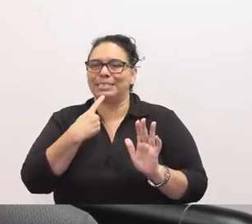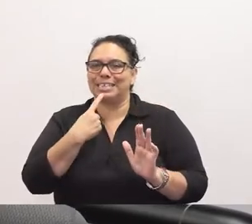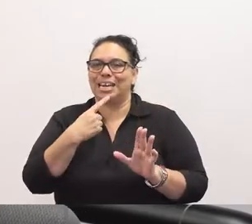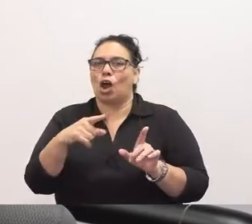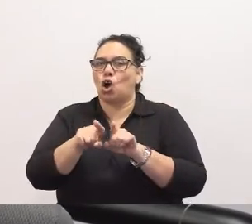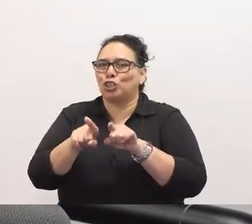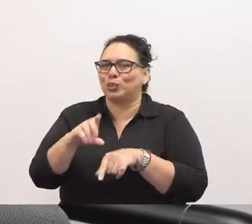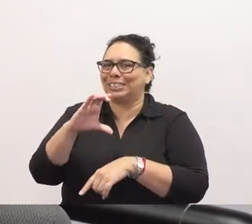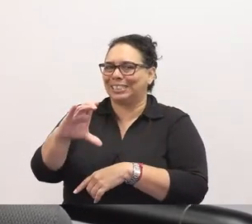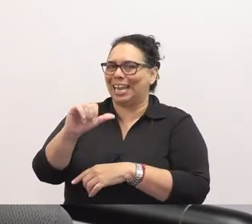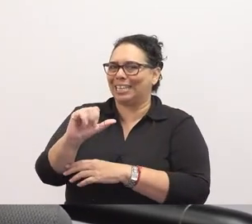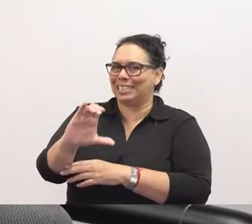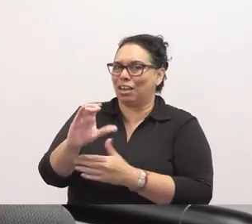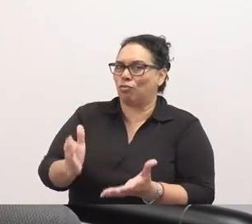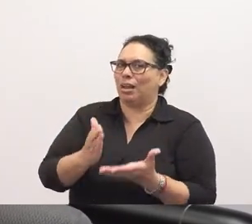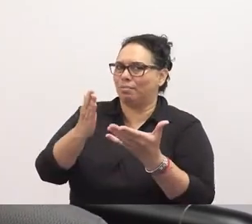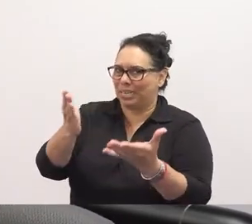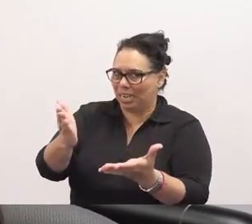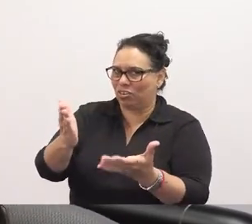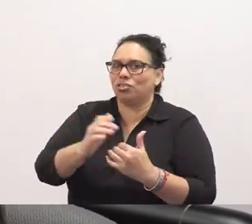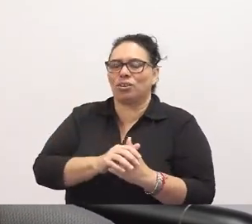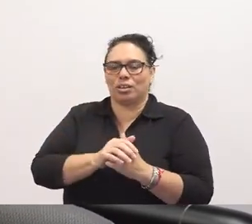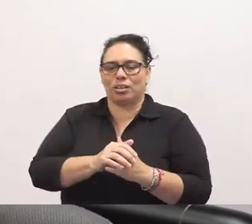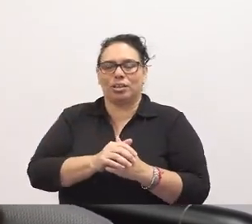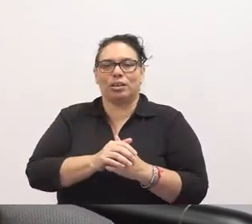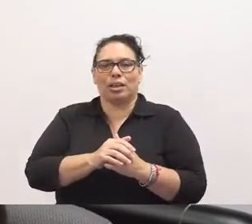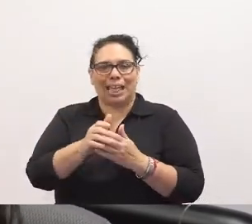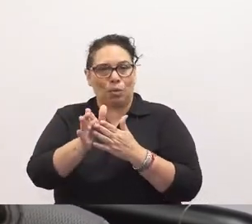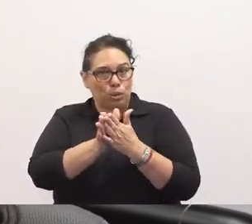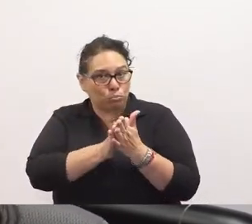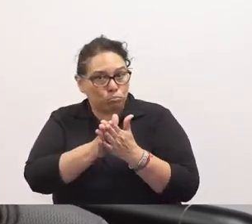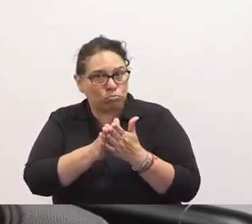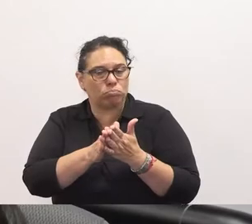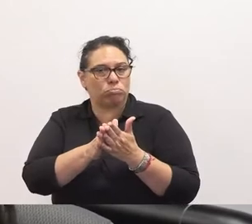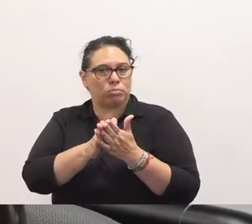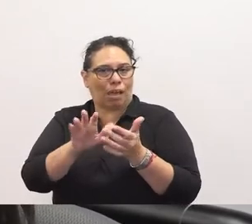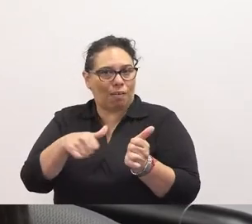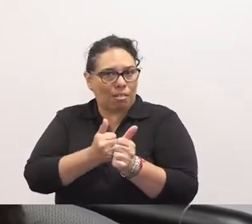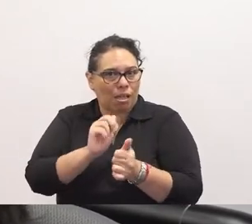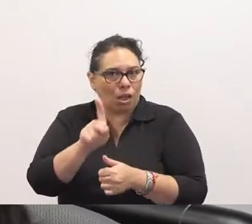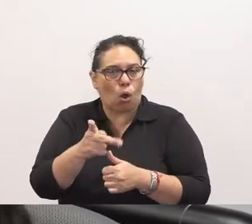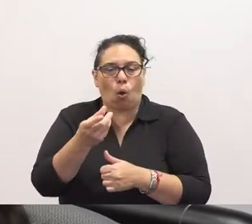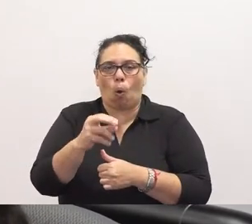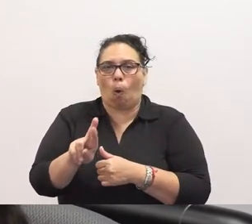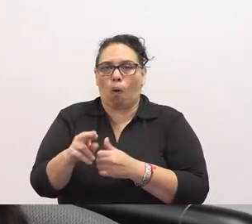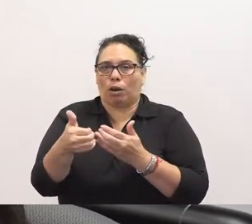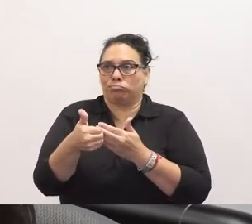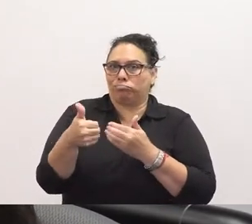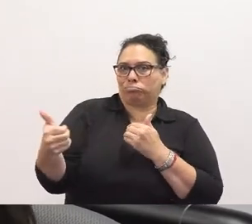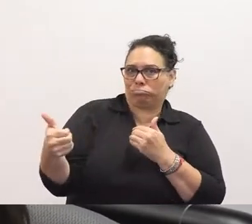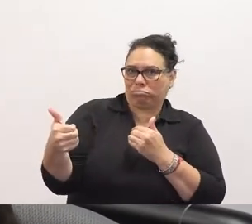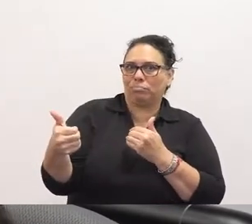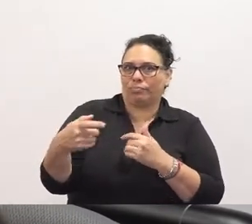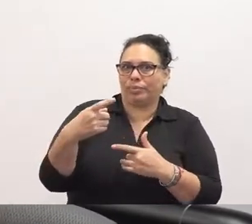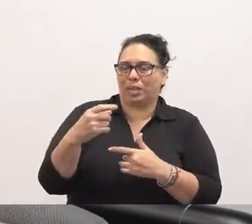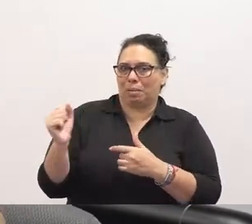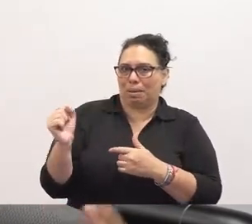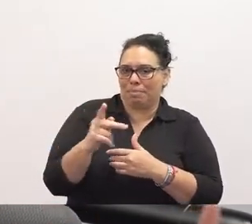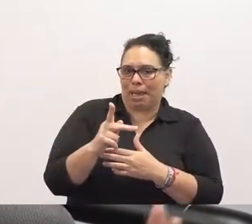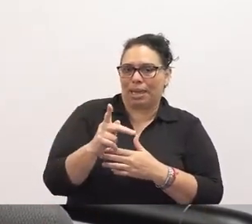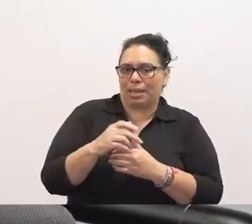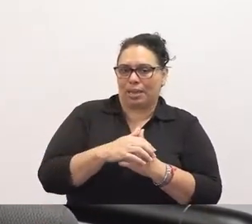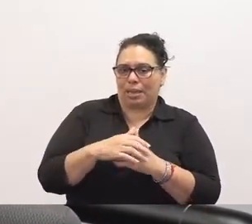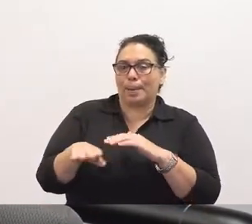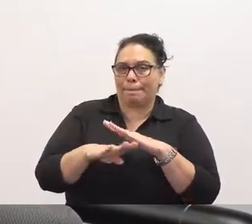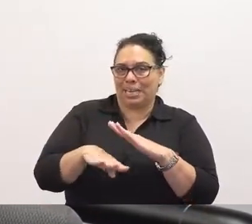a CAC recommendation that we have pursued, or we can just make it just as its own siloed by coming back